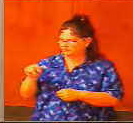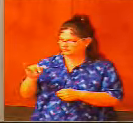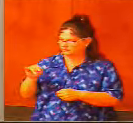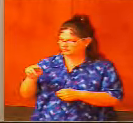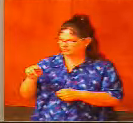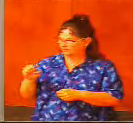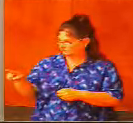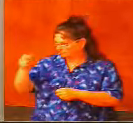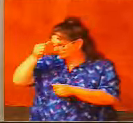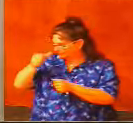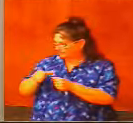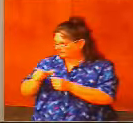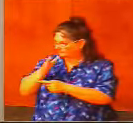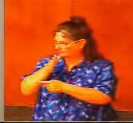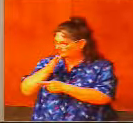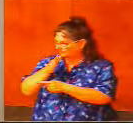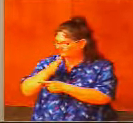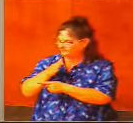Mama?